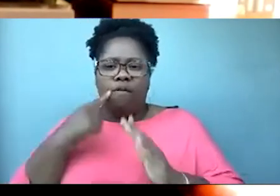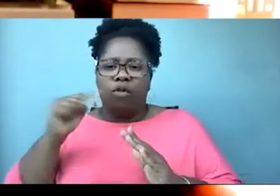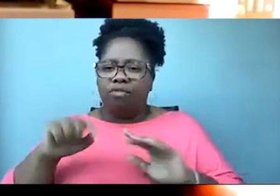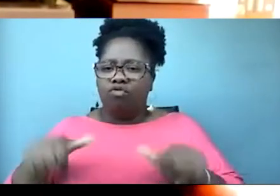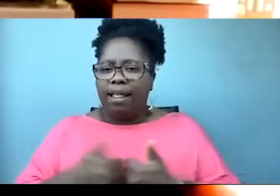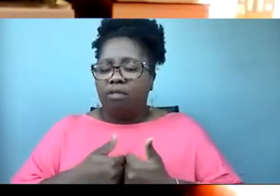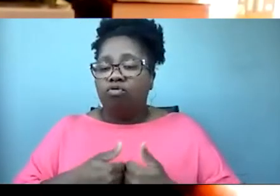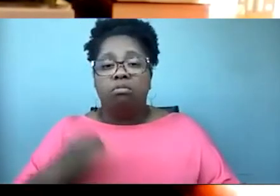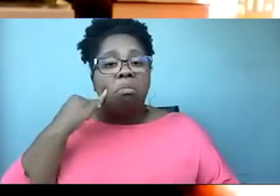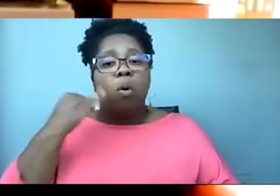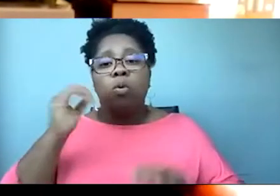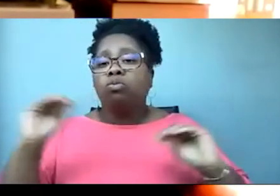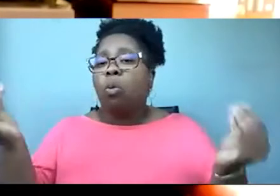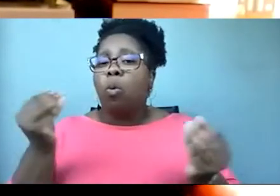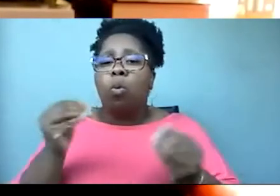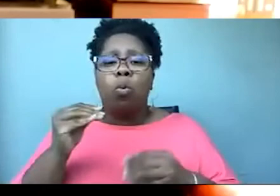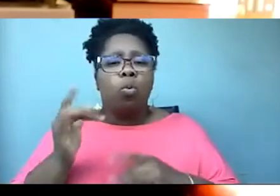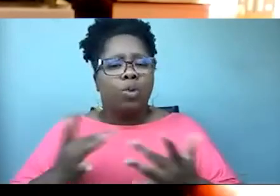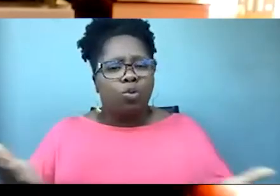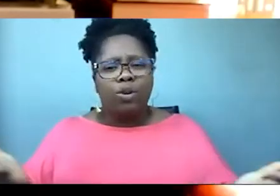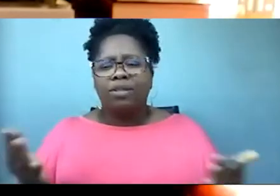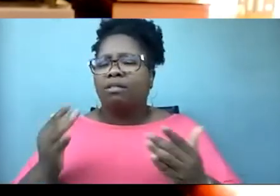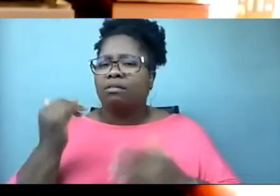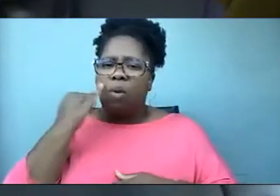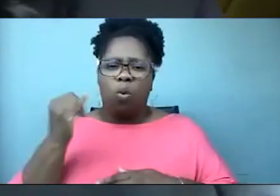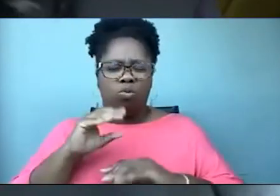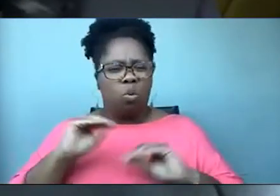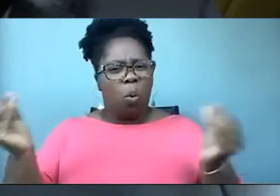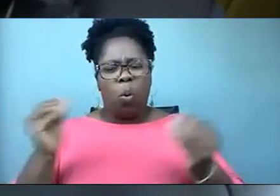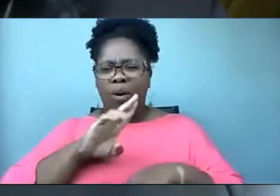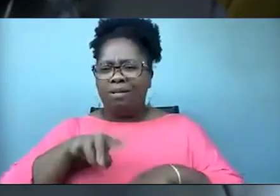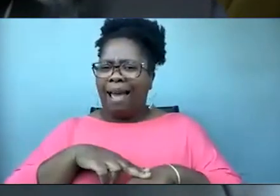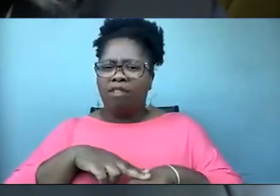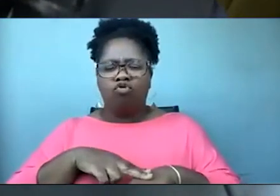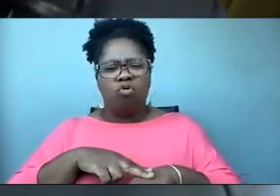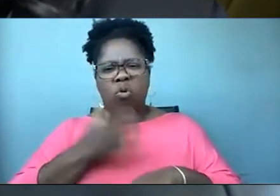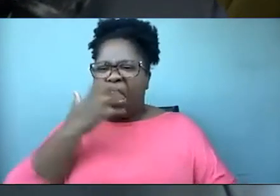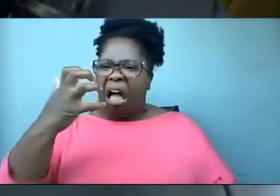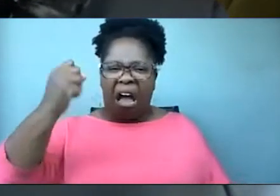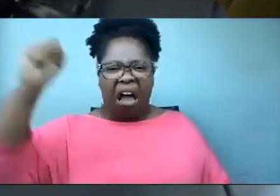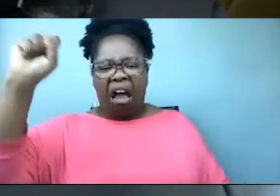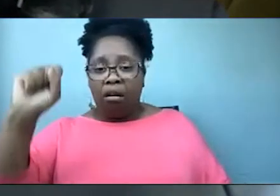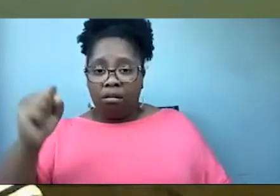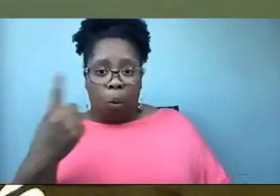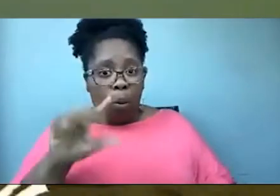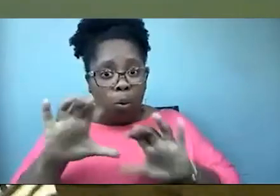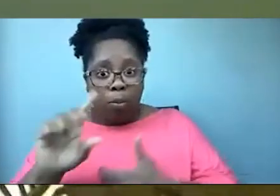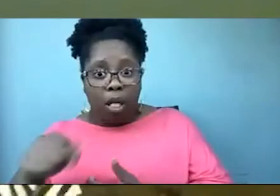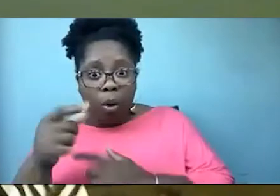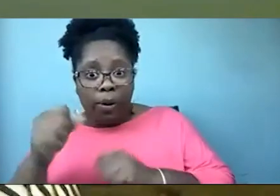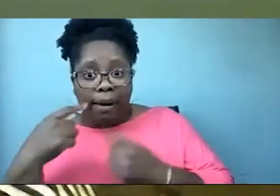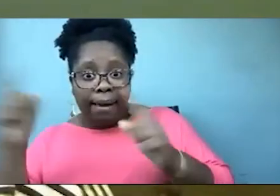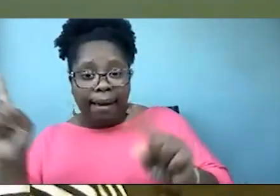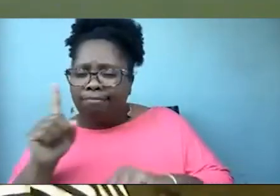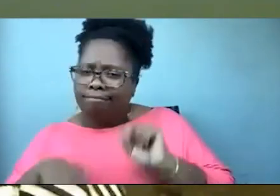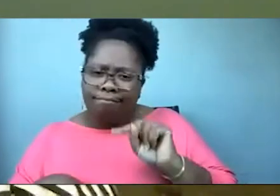can do any of this alone. You've got to really build that strong coalition as well. Yeah. There's a question from the